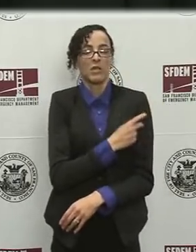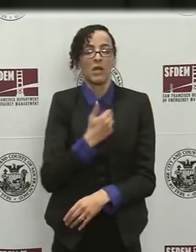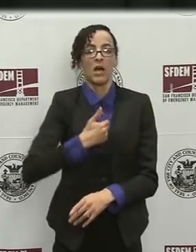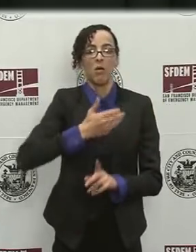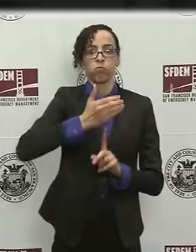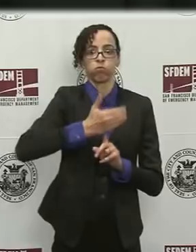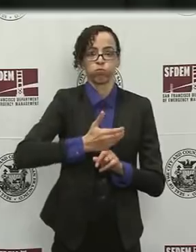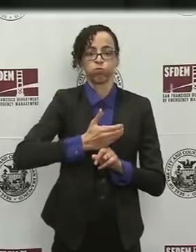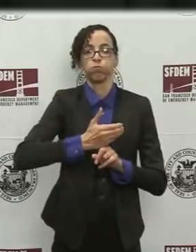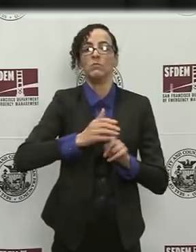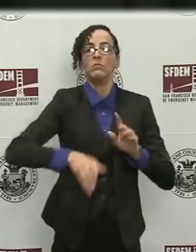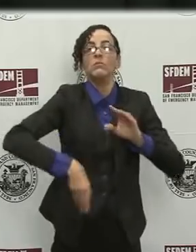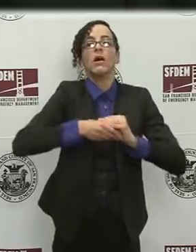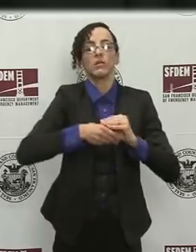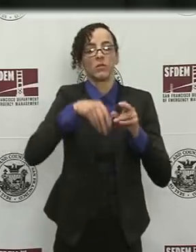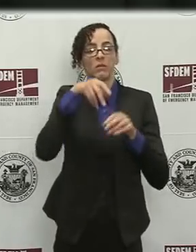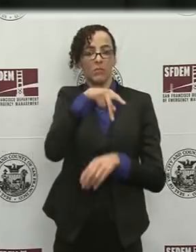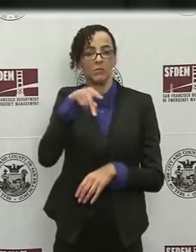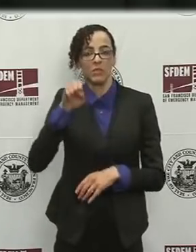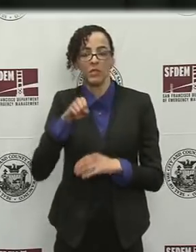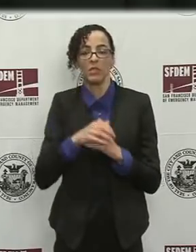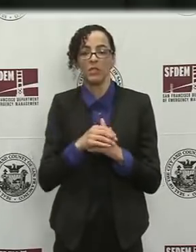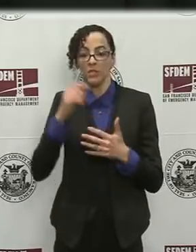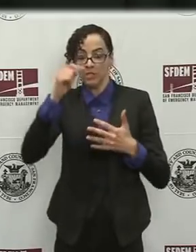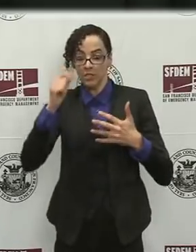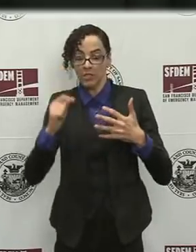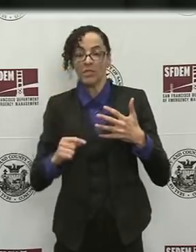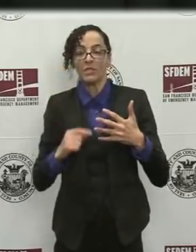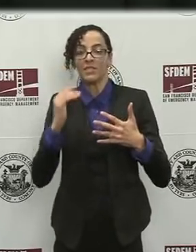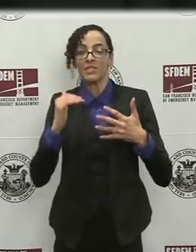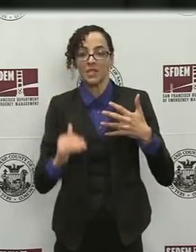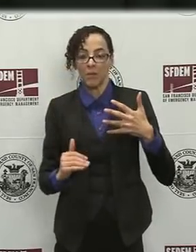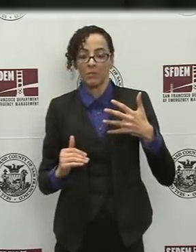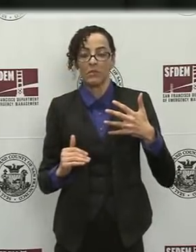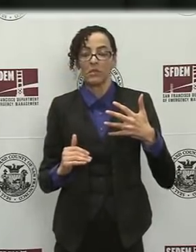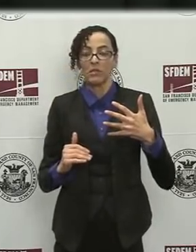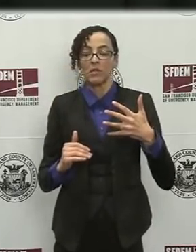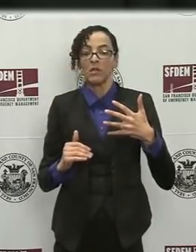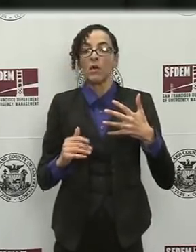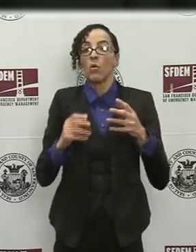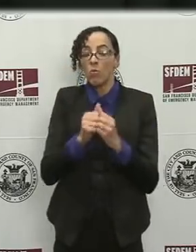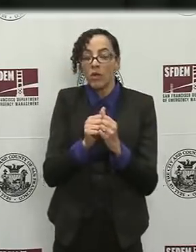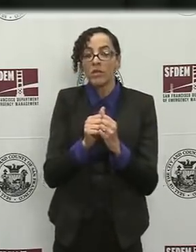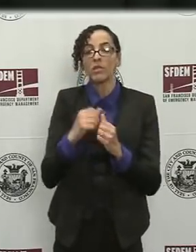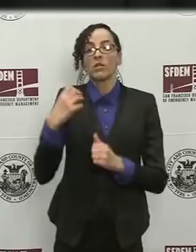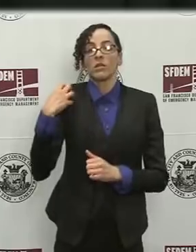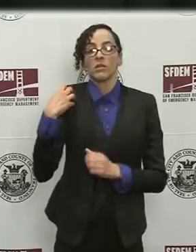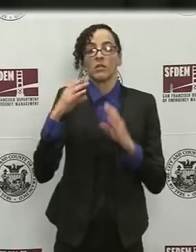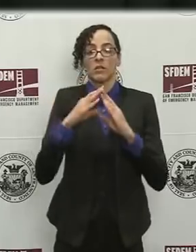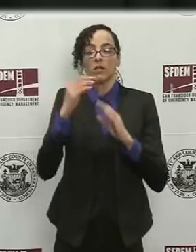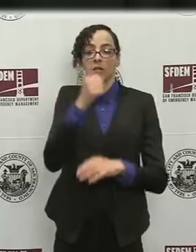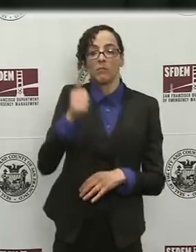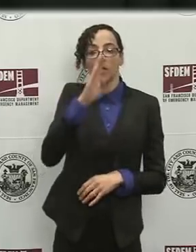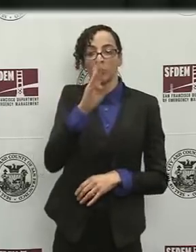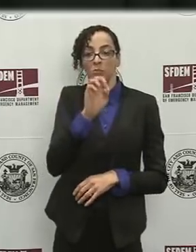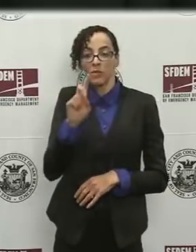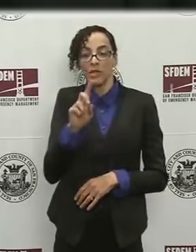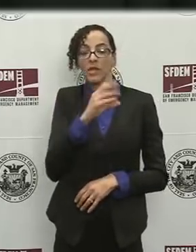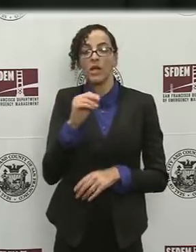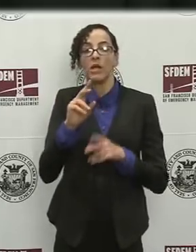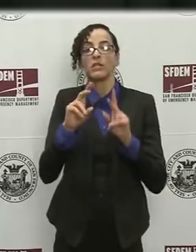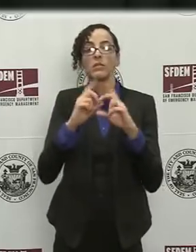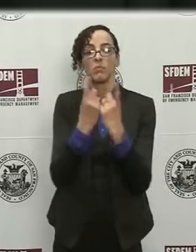the steps that the Department of Public Health, with the support of Mayor Breed, has already taken to limit the spread,